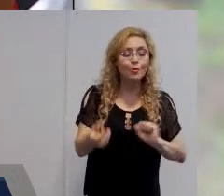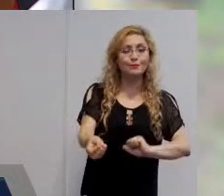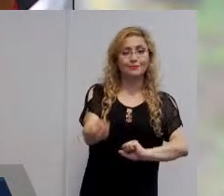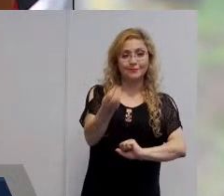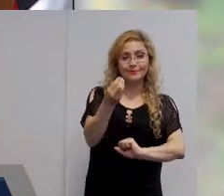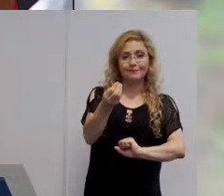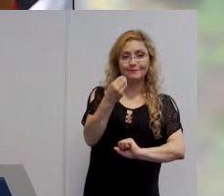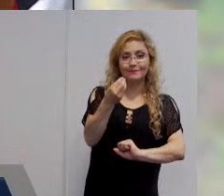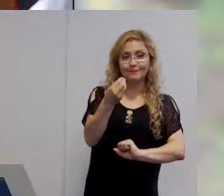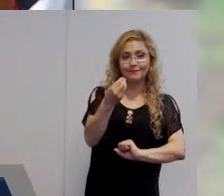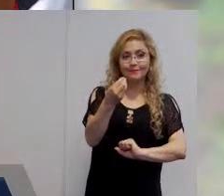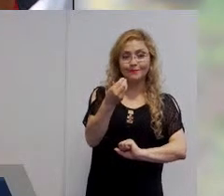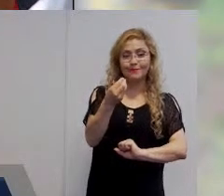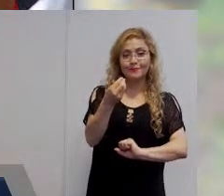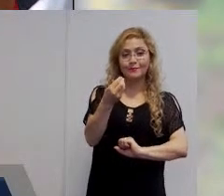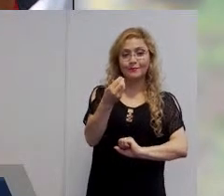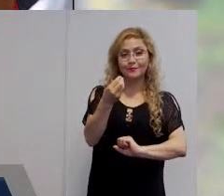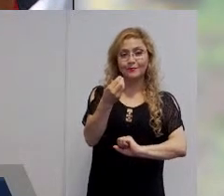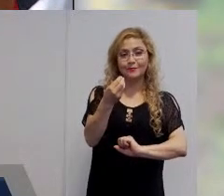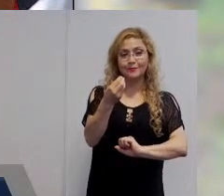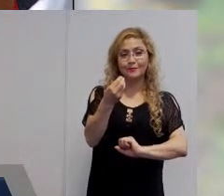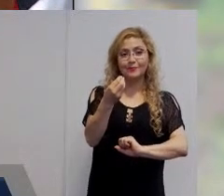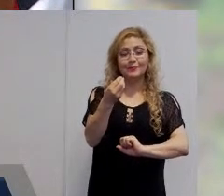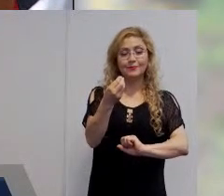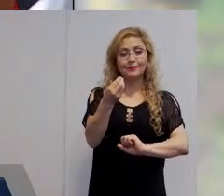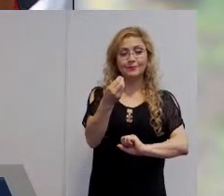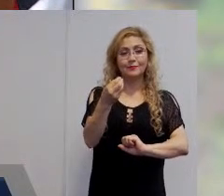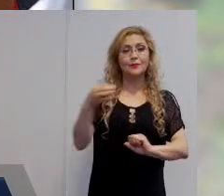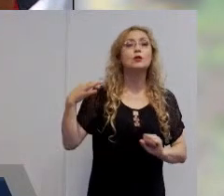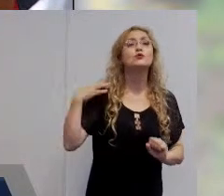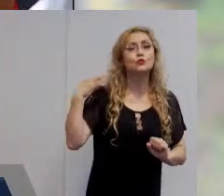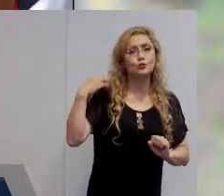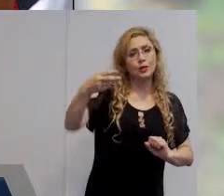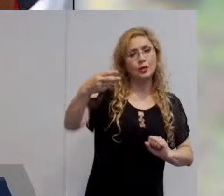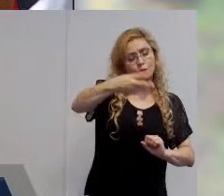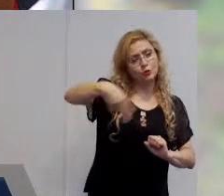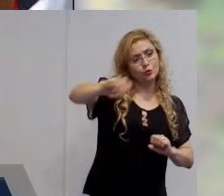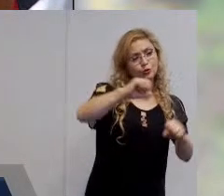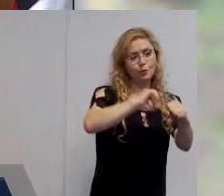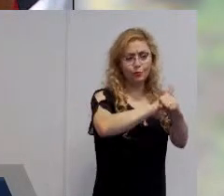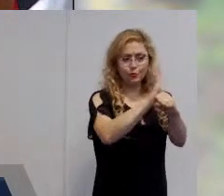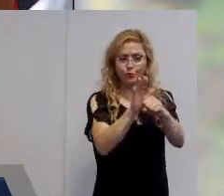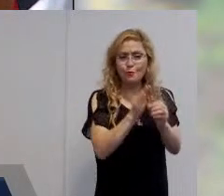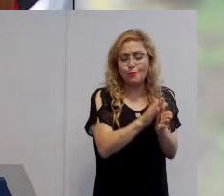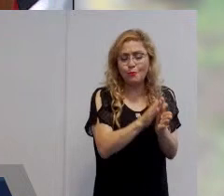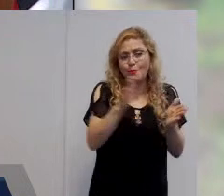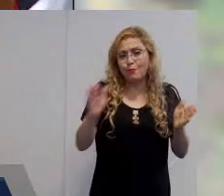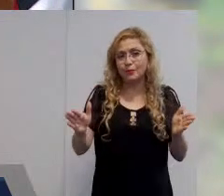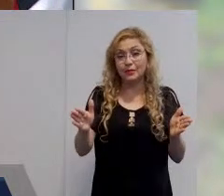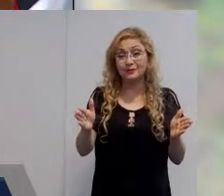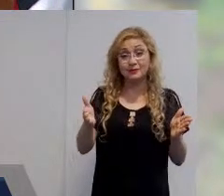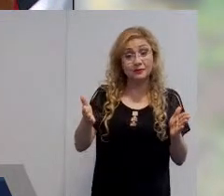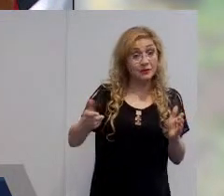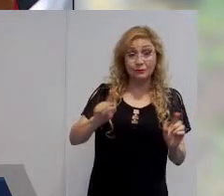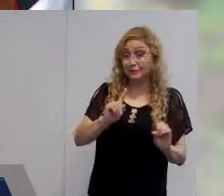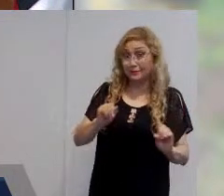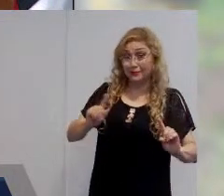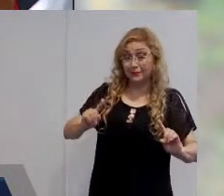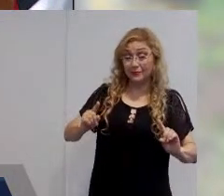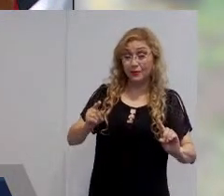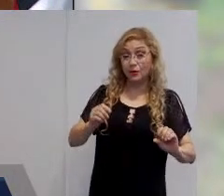If it was not for the resilience of our farmers, our economy would